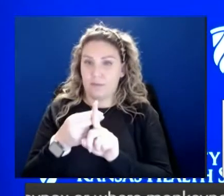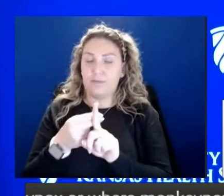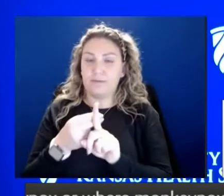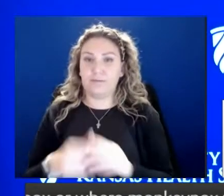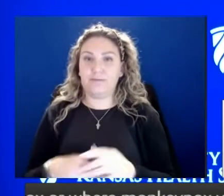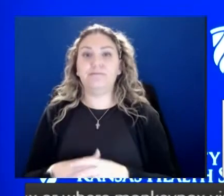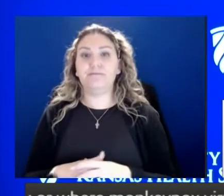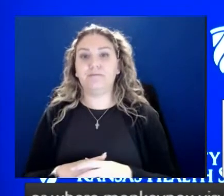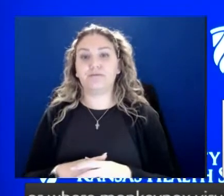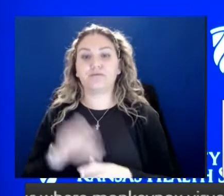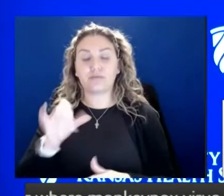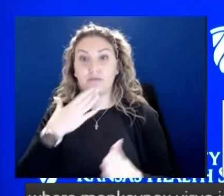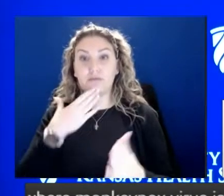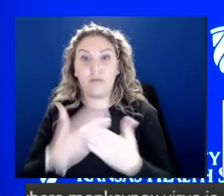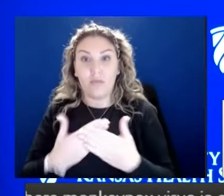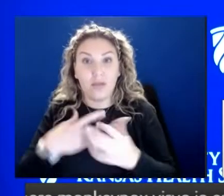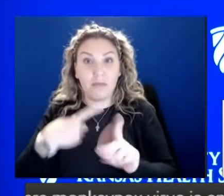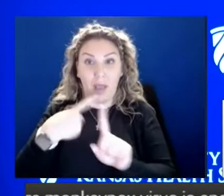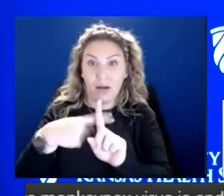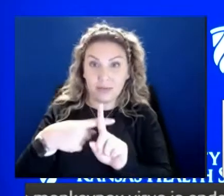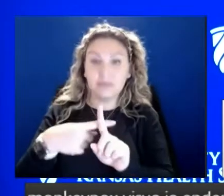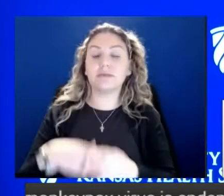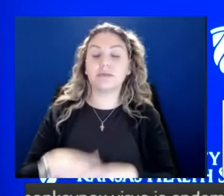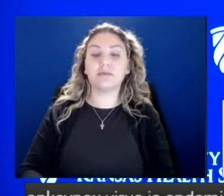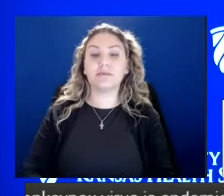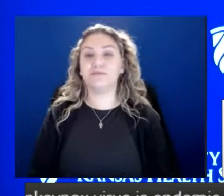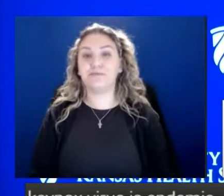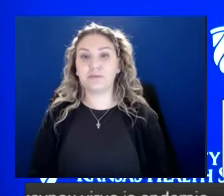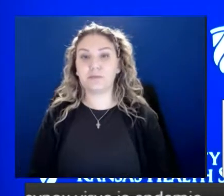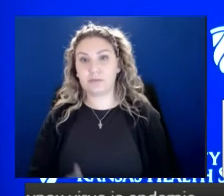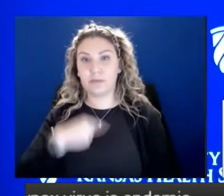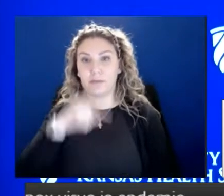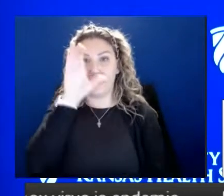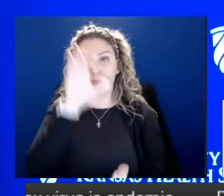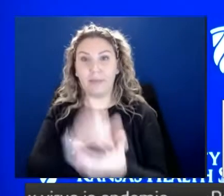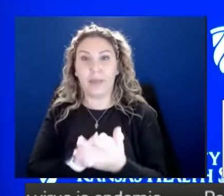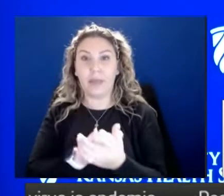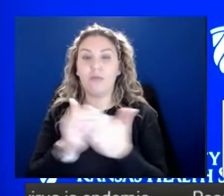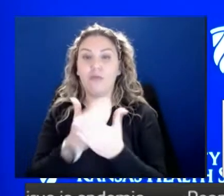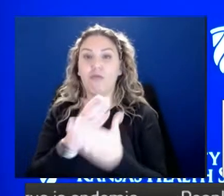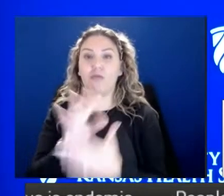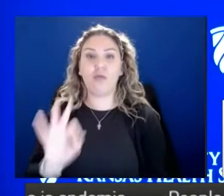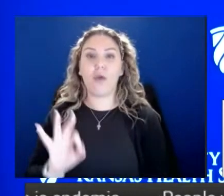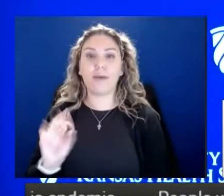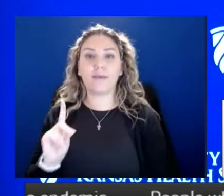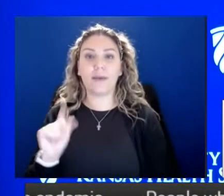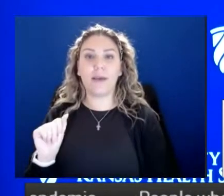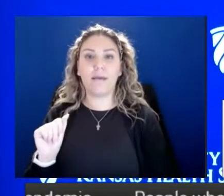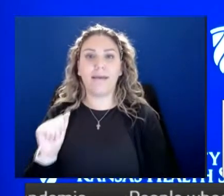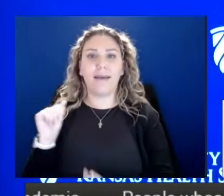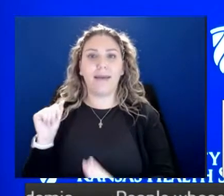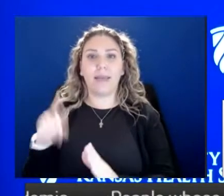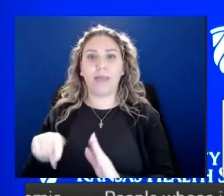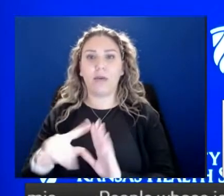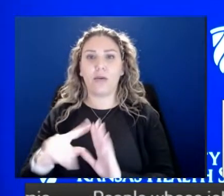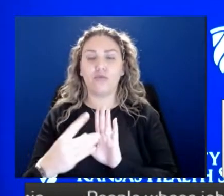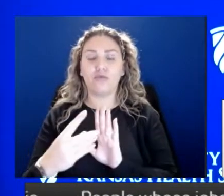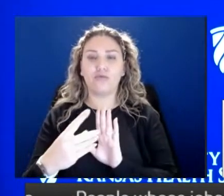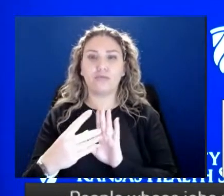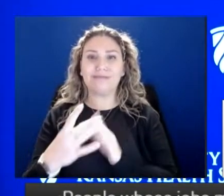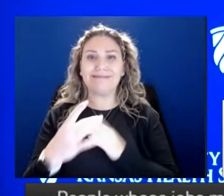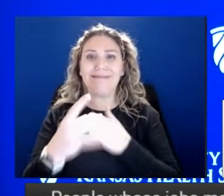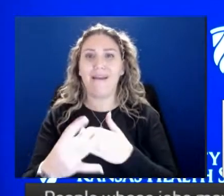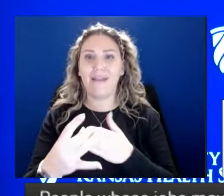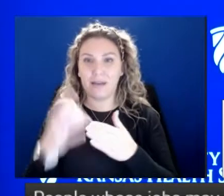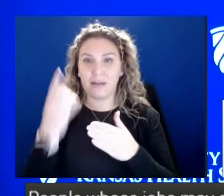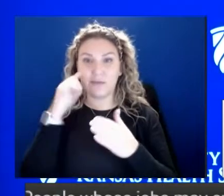thing. I believe that the new FDA guidance for extending our supply of vaccine right now until we can get more